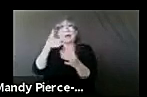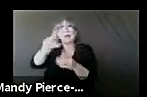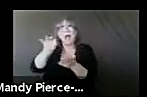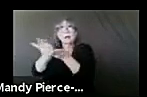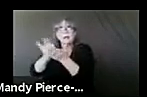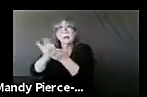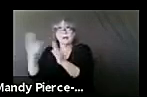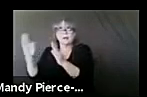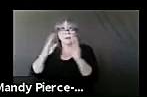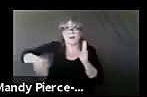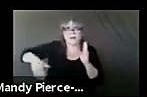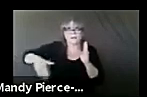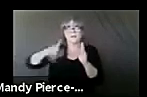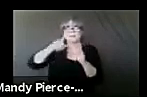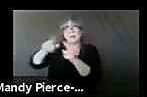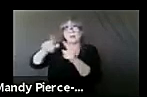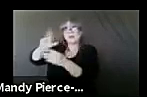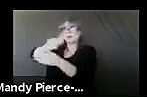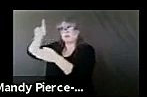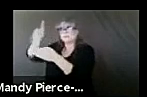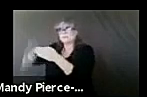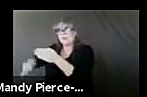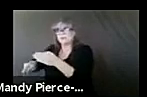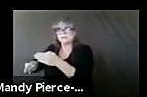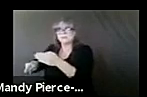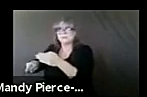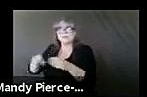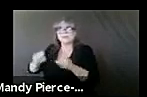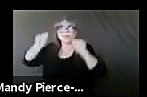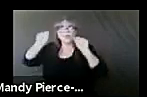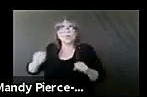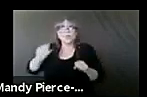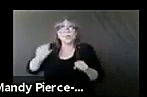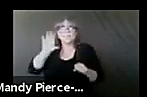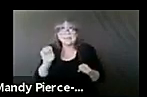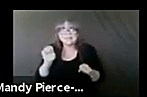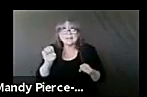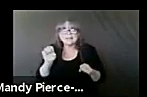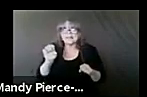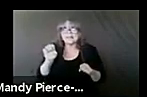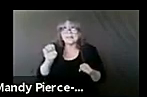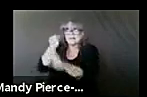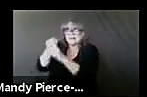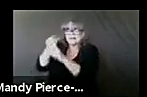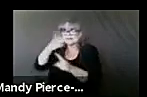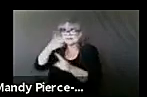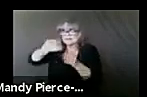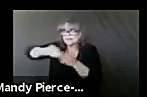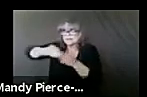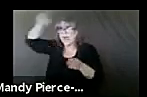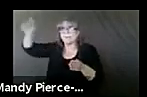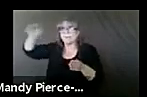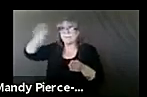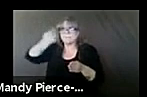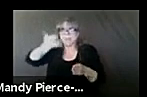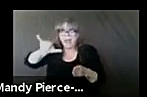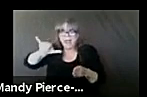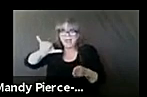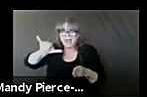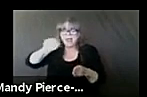hope to narrow down on that in the next couple of days and have a better sense of that. To best prepare